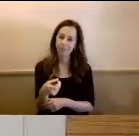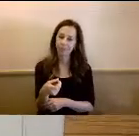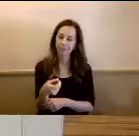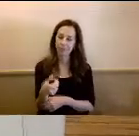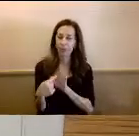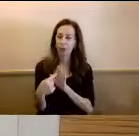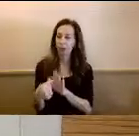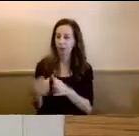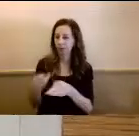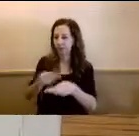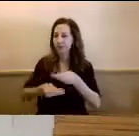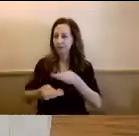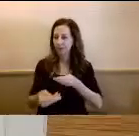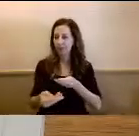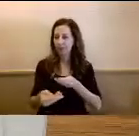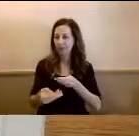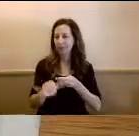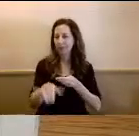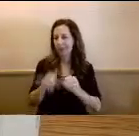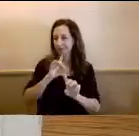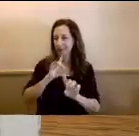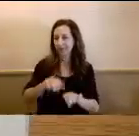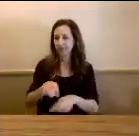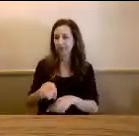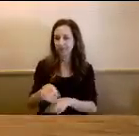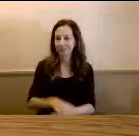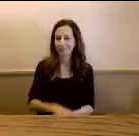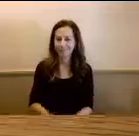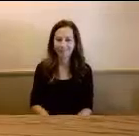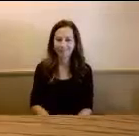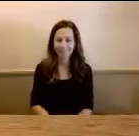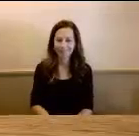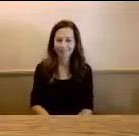have done our substitution, and that's the answer to that.